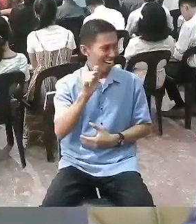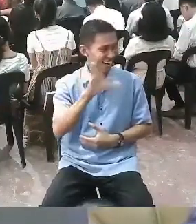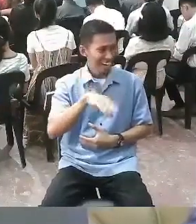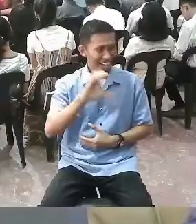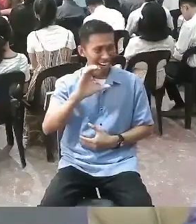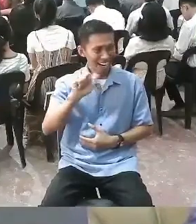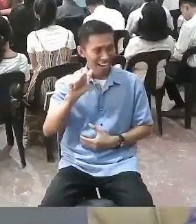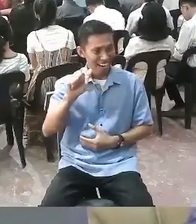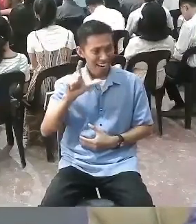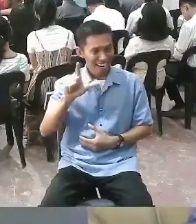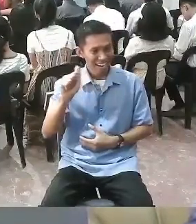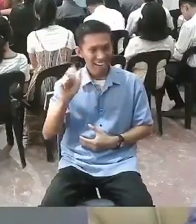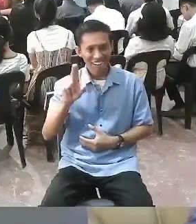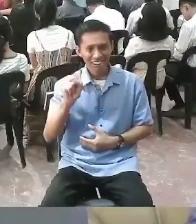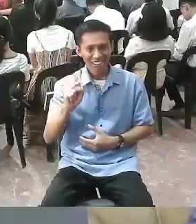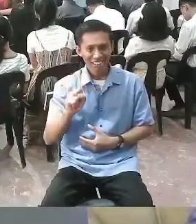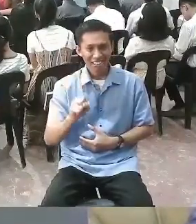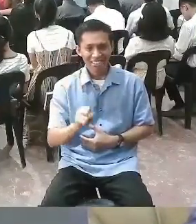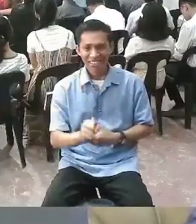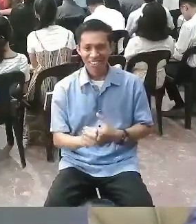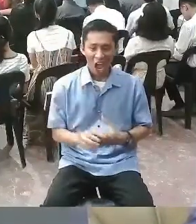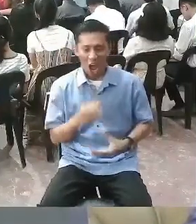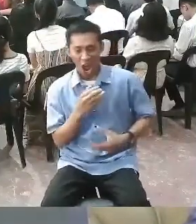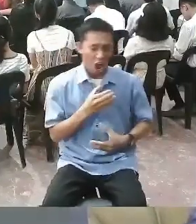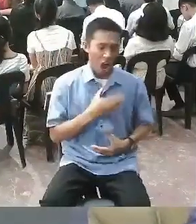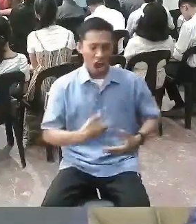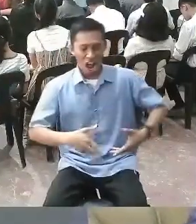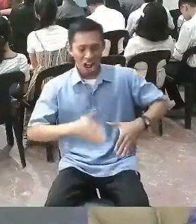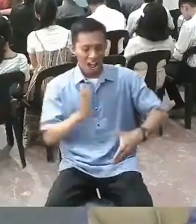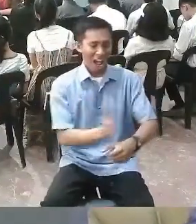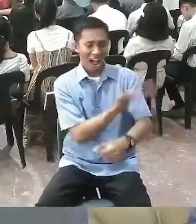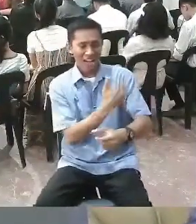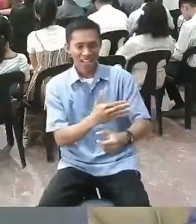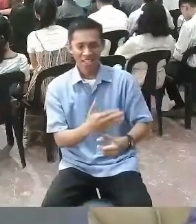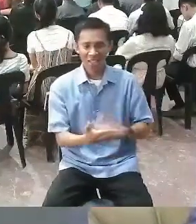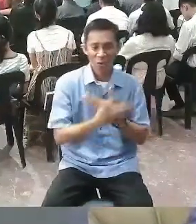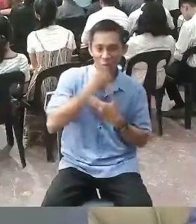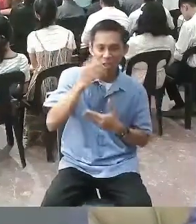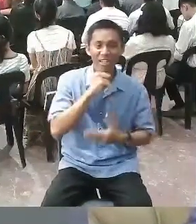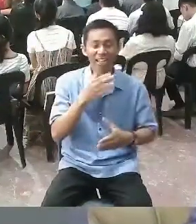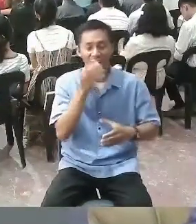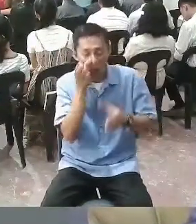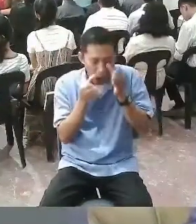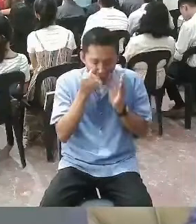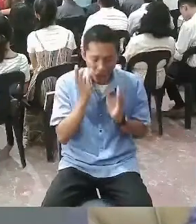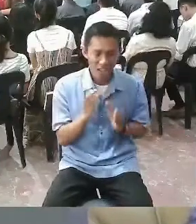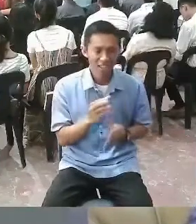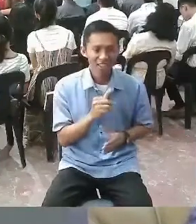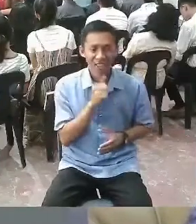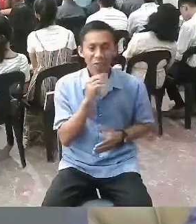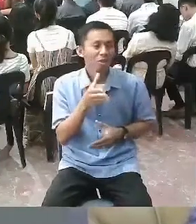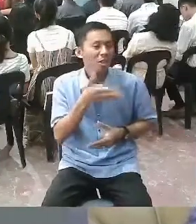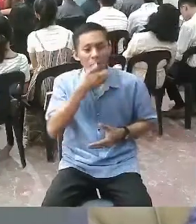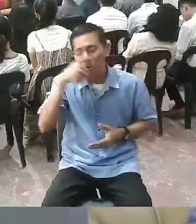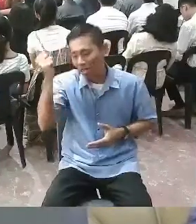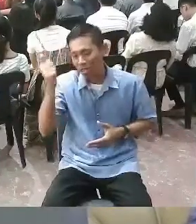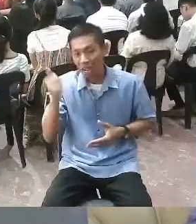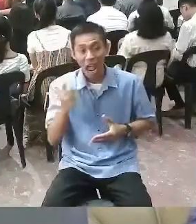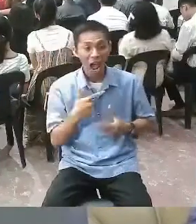You better not pout. You better not cry. I'm telling you